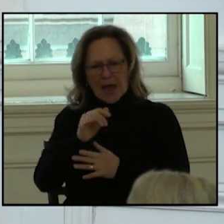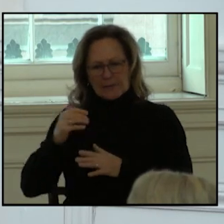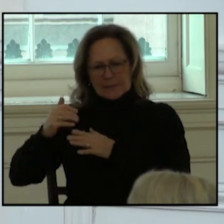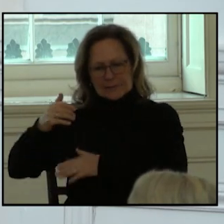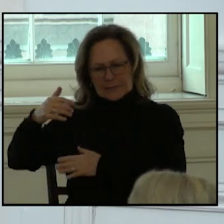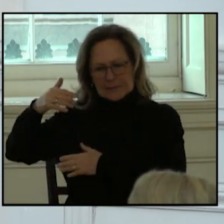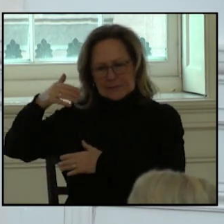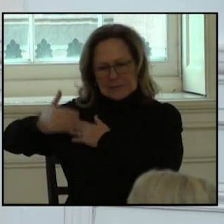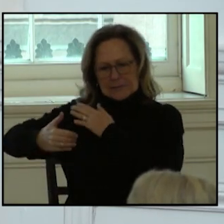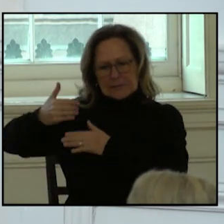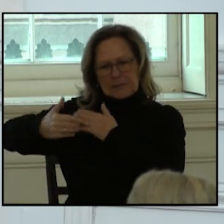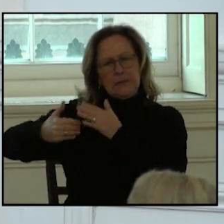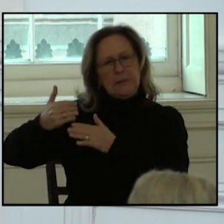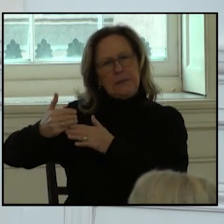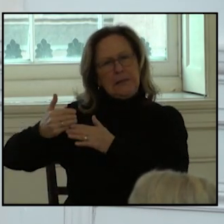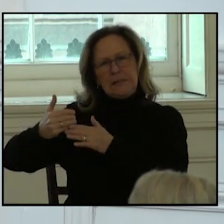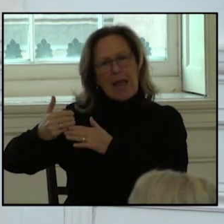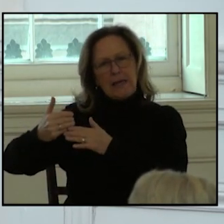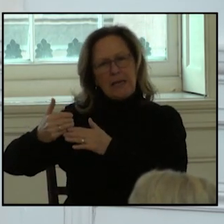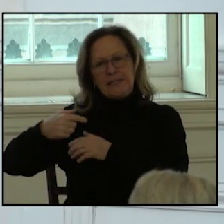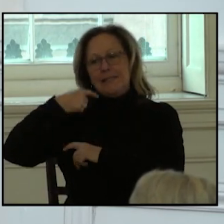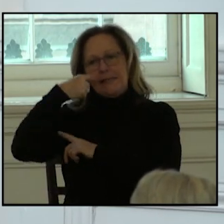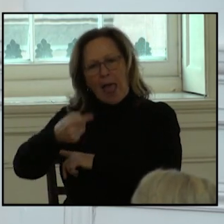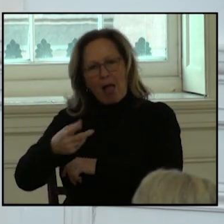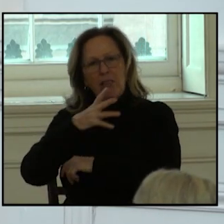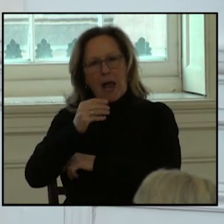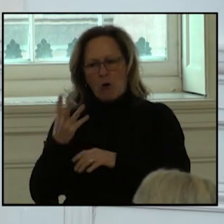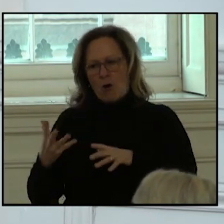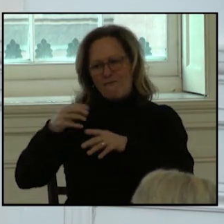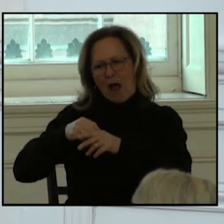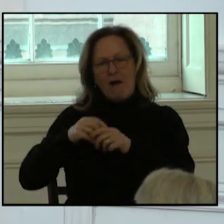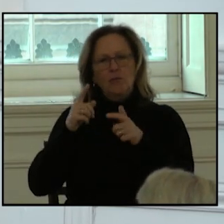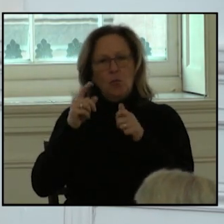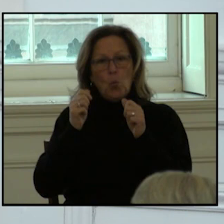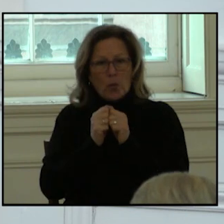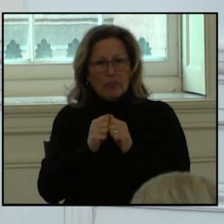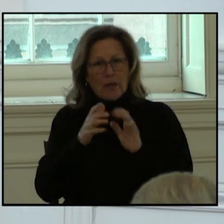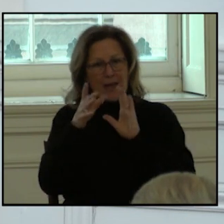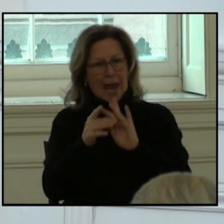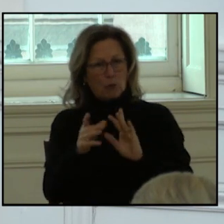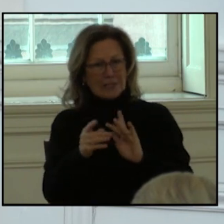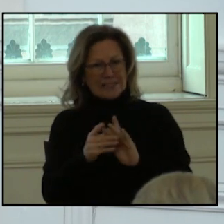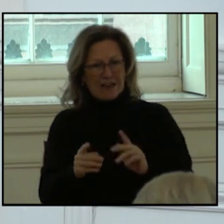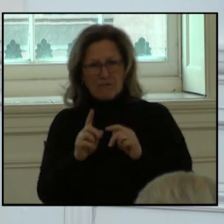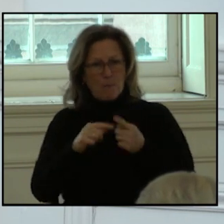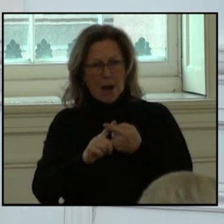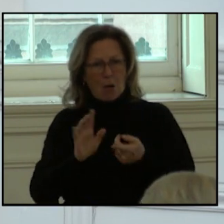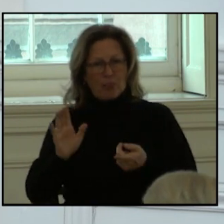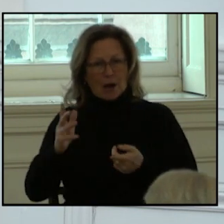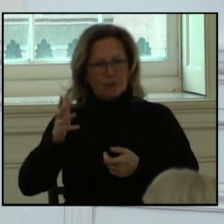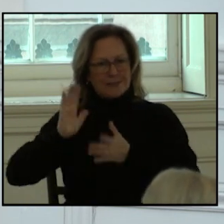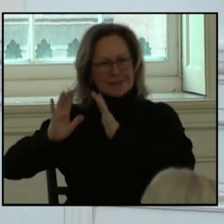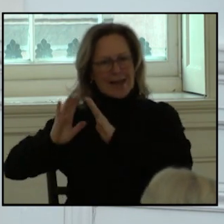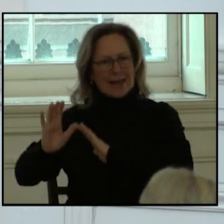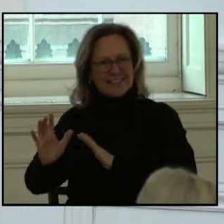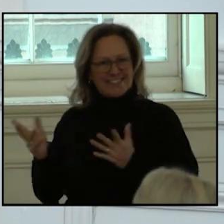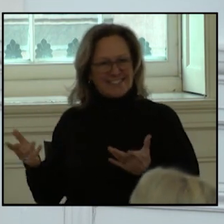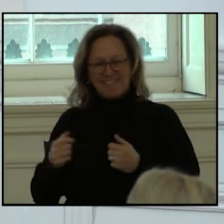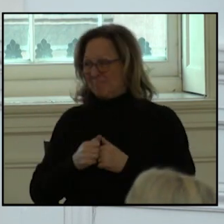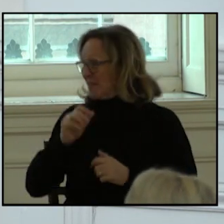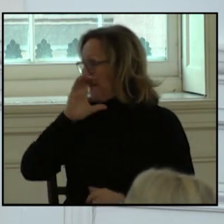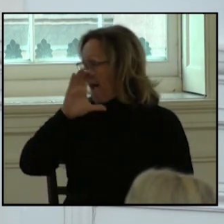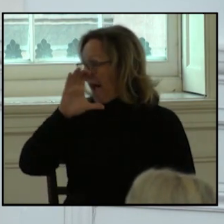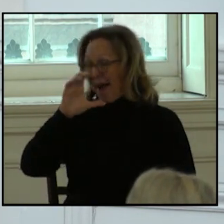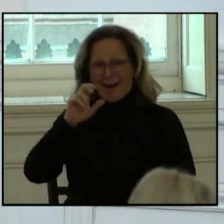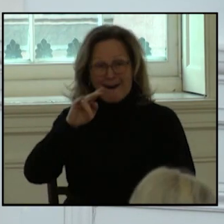descendants tell or be a part of the narratives of their ancestors? And so we'll start with Miss Connie. We'll start